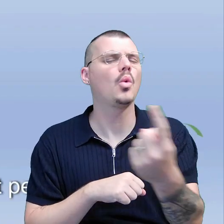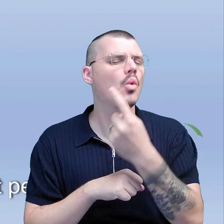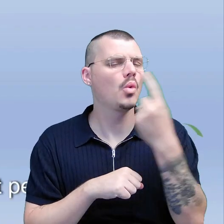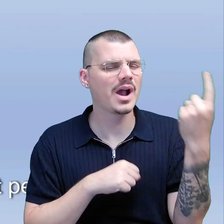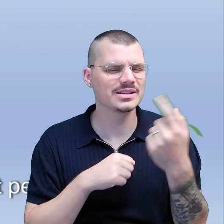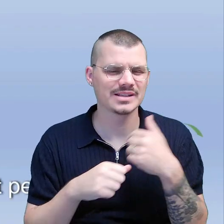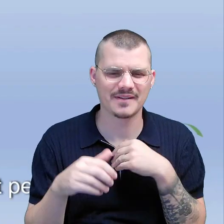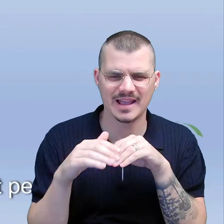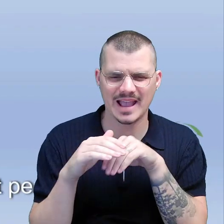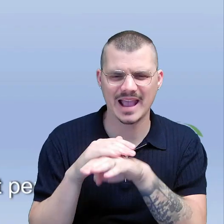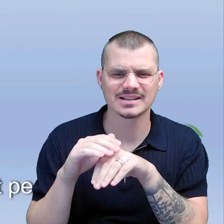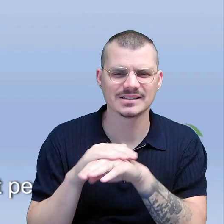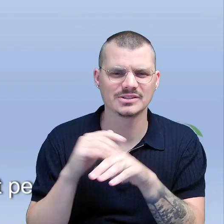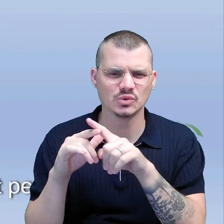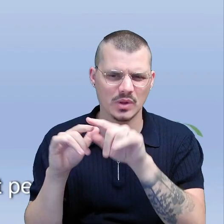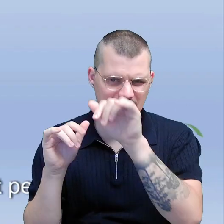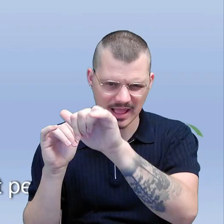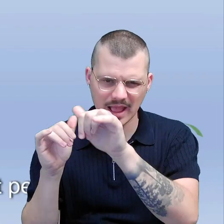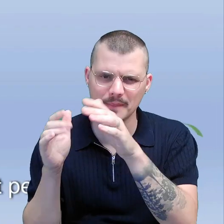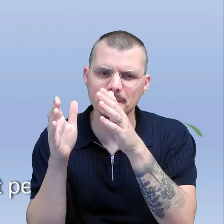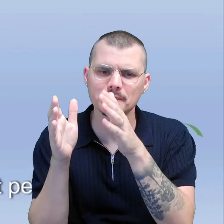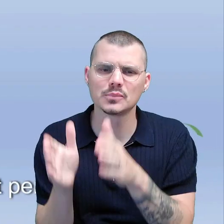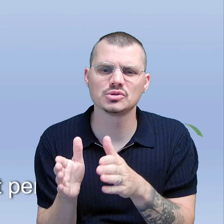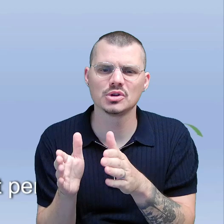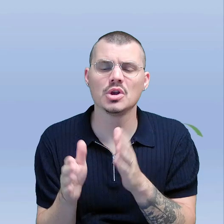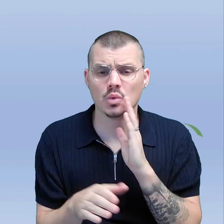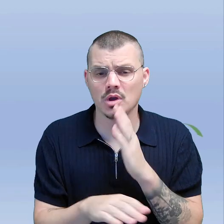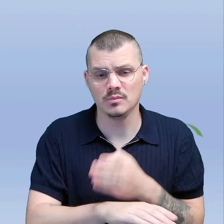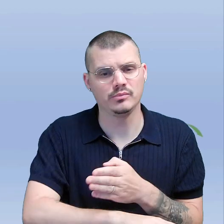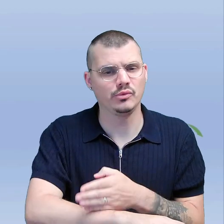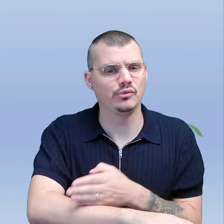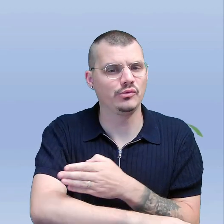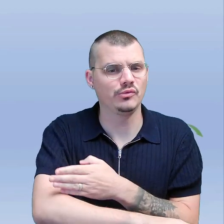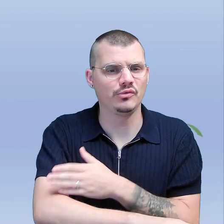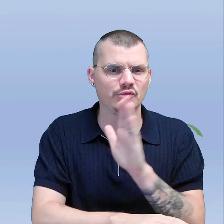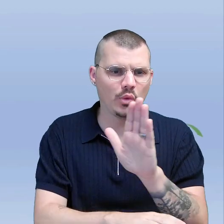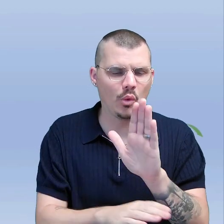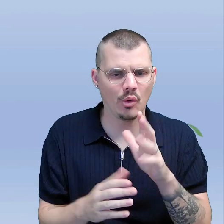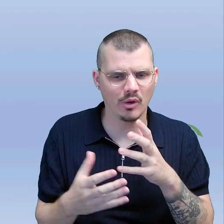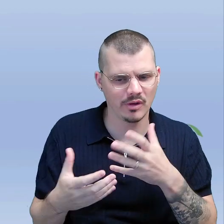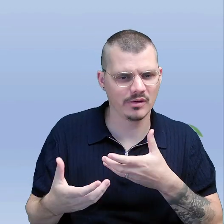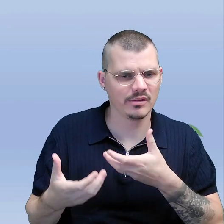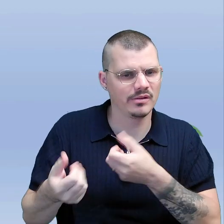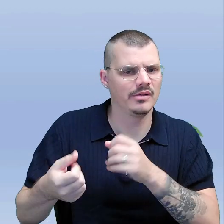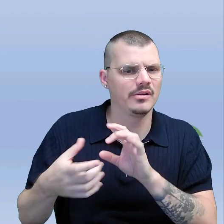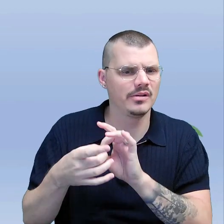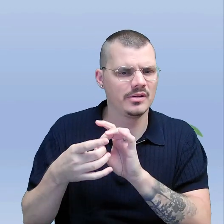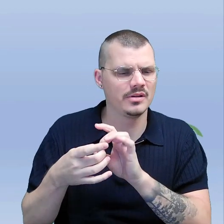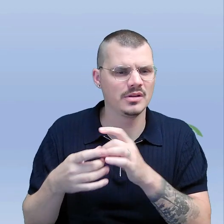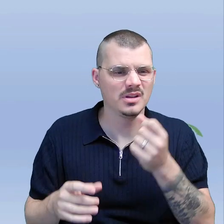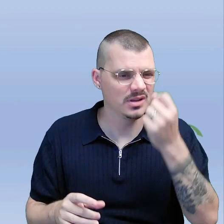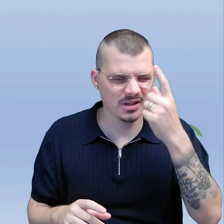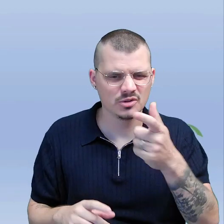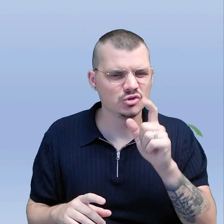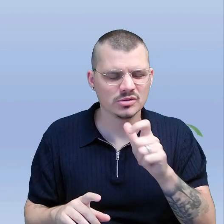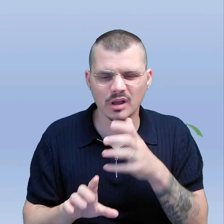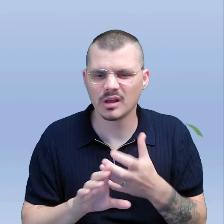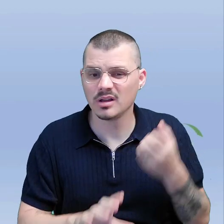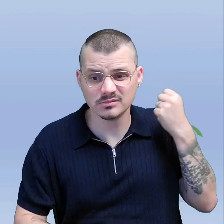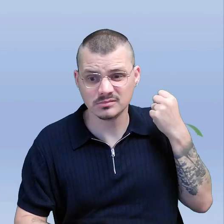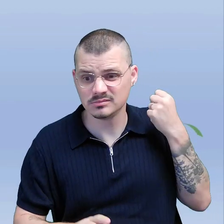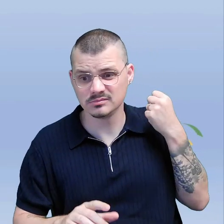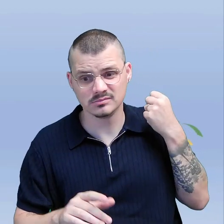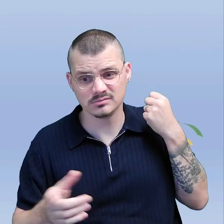they always have access to that person will improve your stock. The idea of